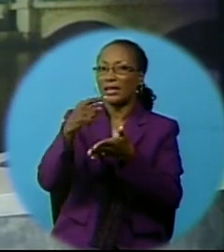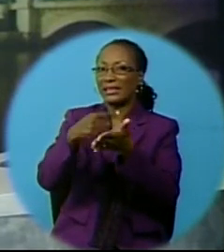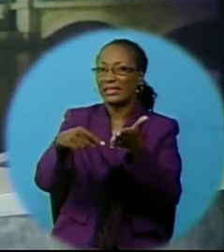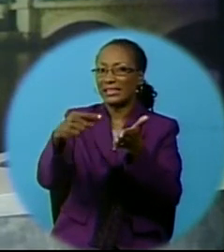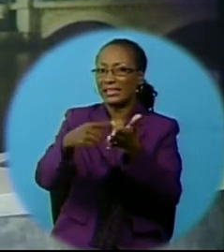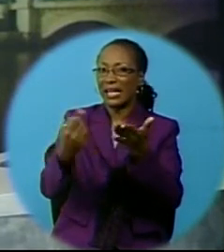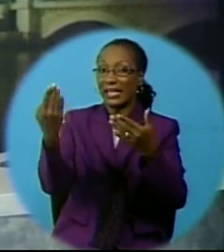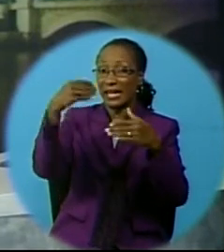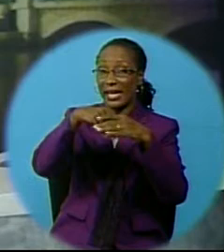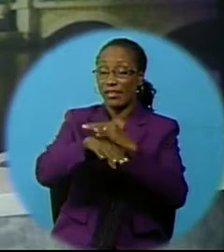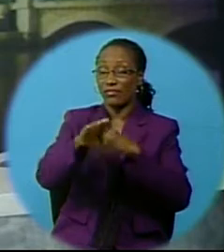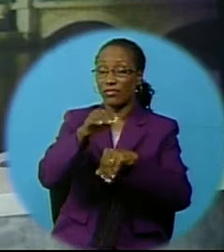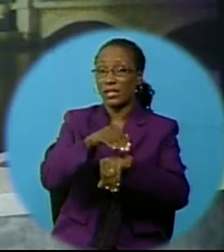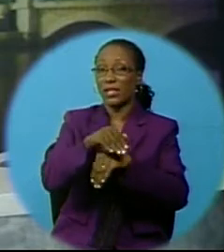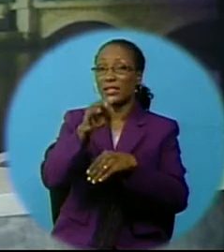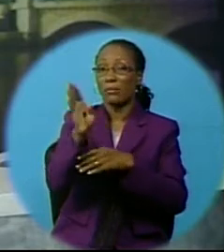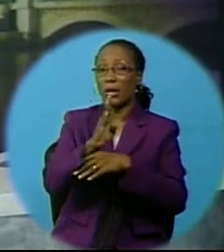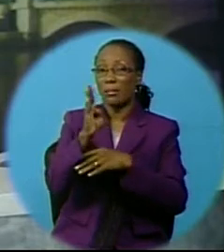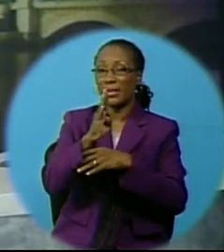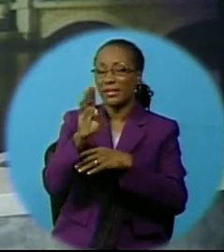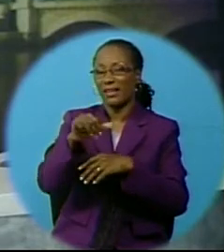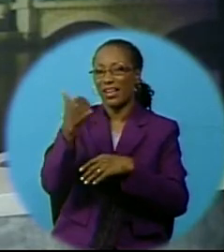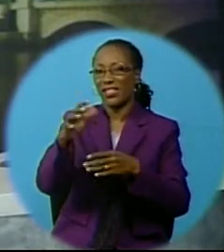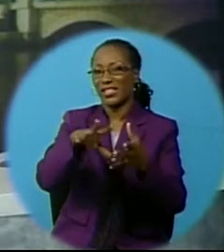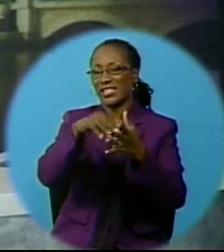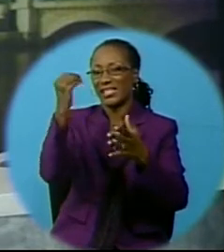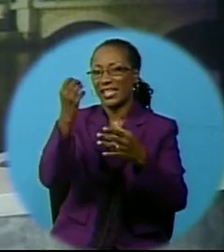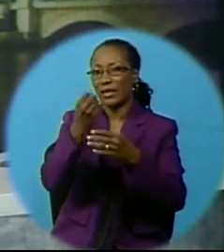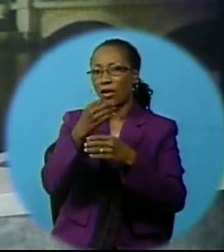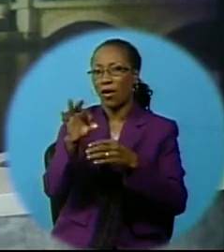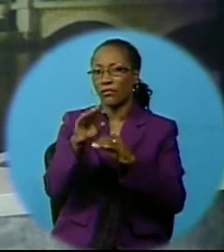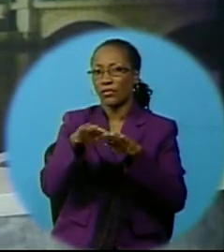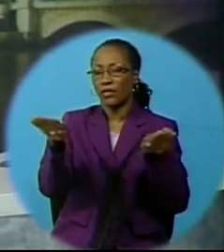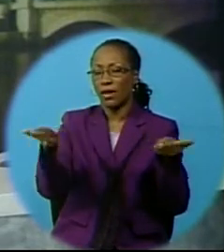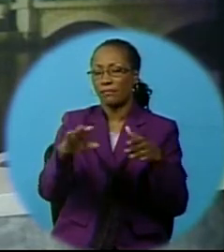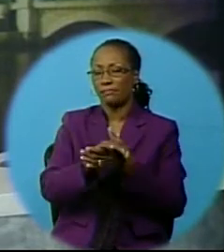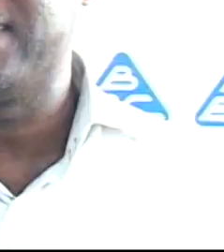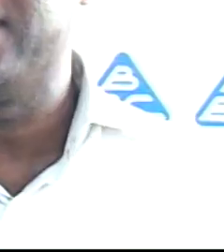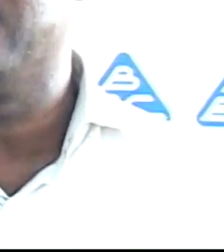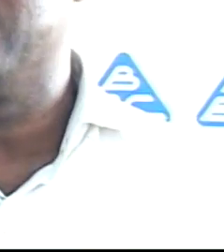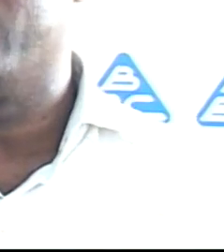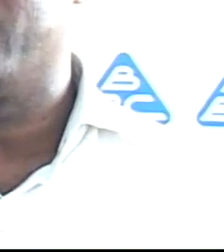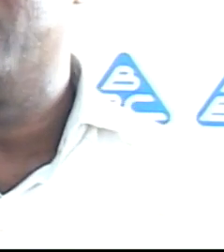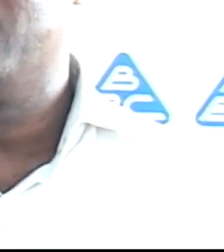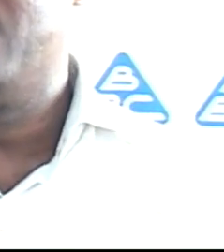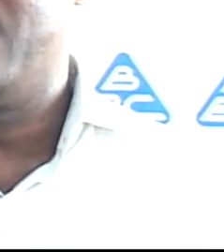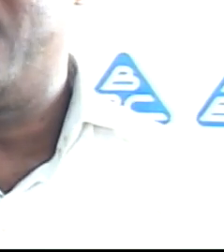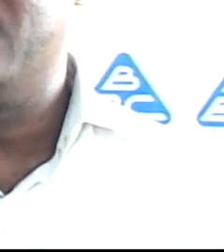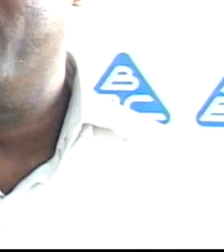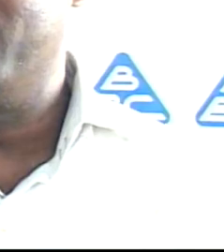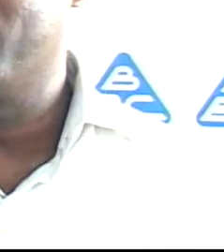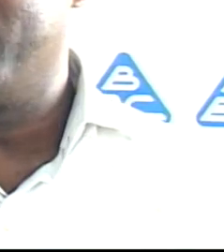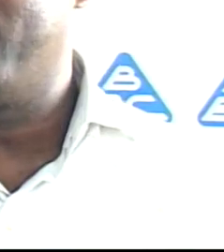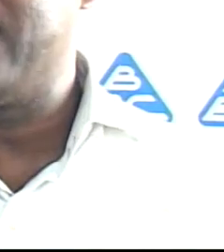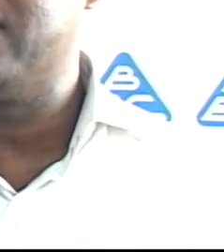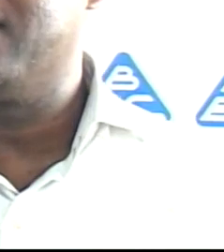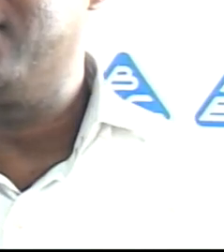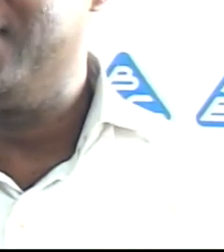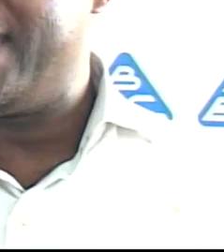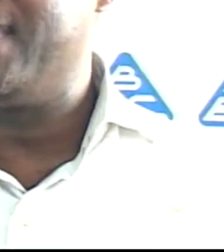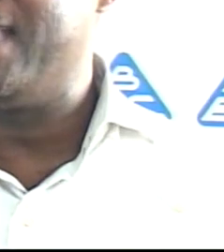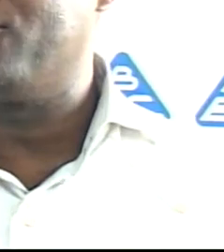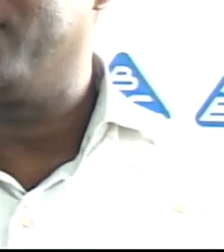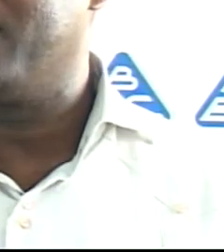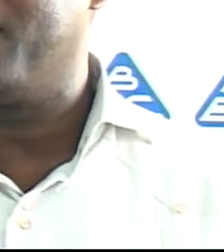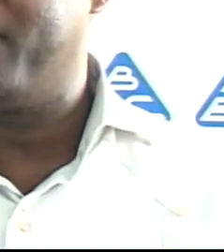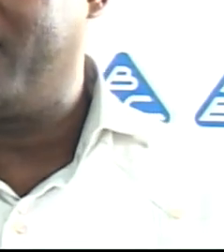while others have been taken off the shelves of businesses. We've had instances where the ministry have had to